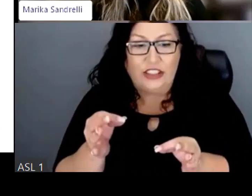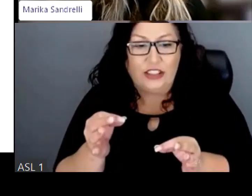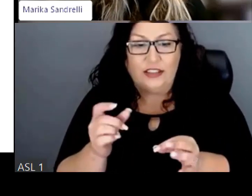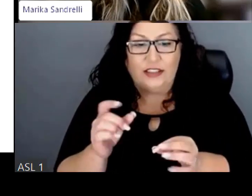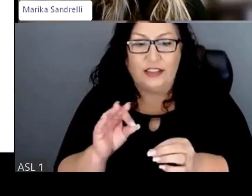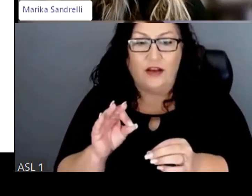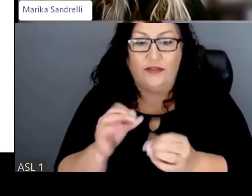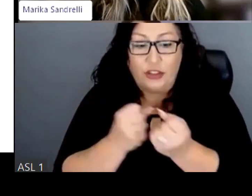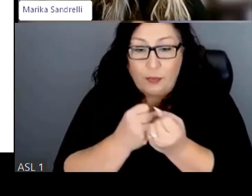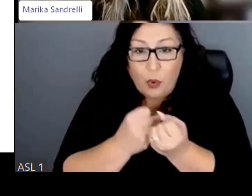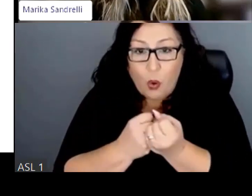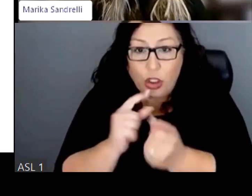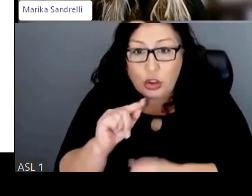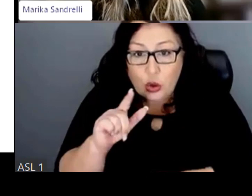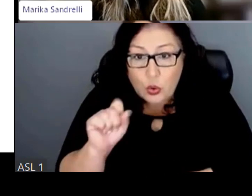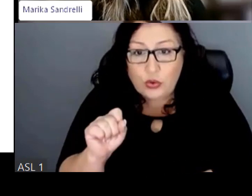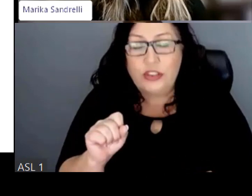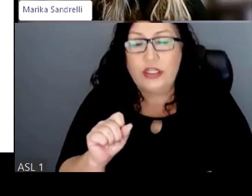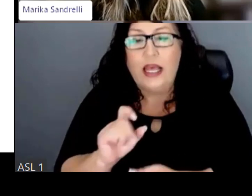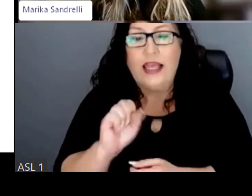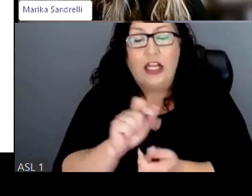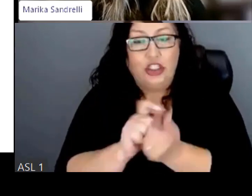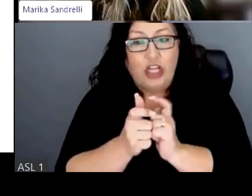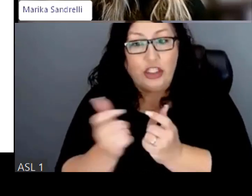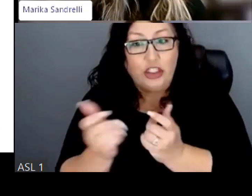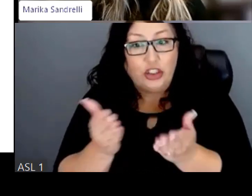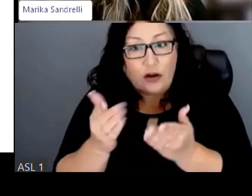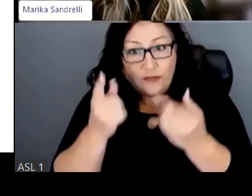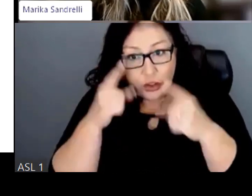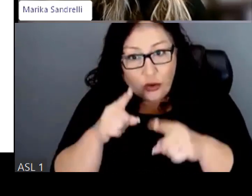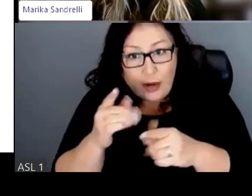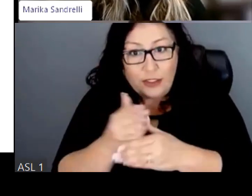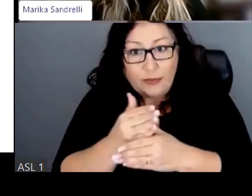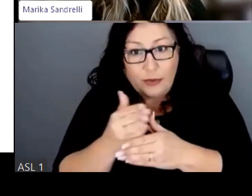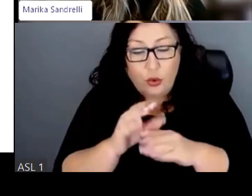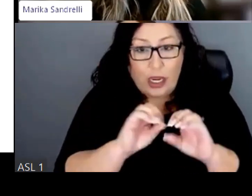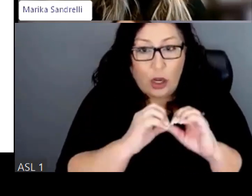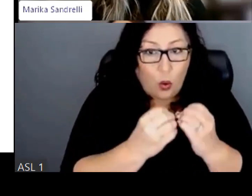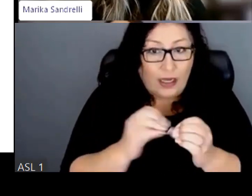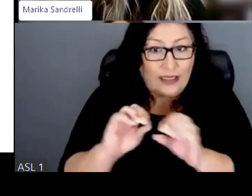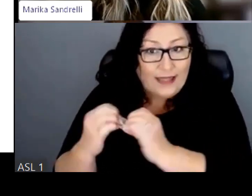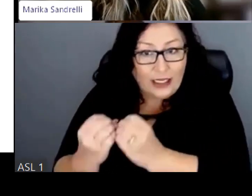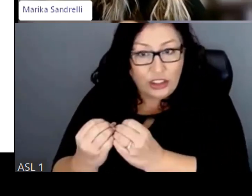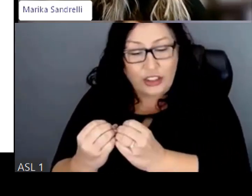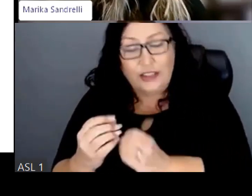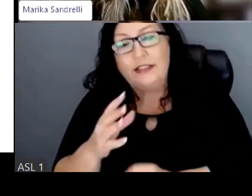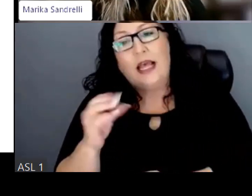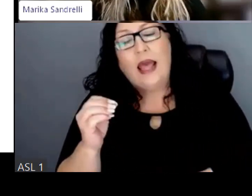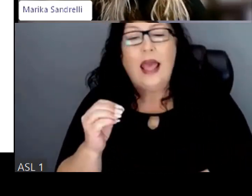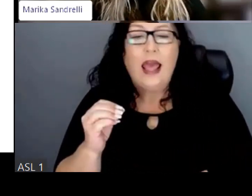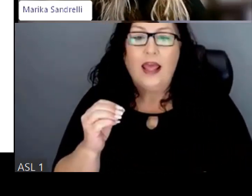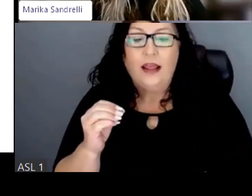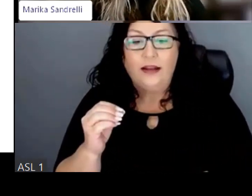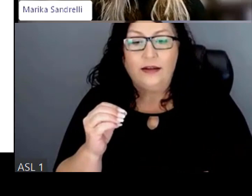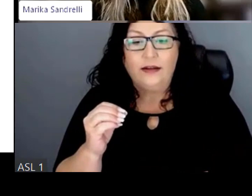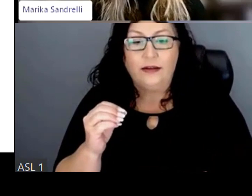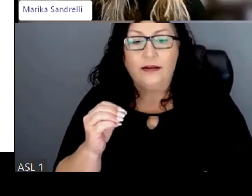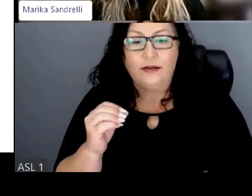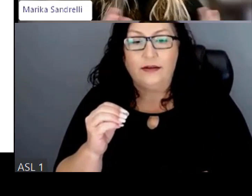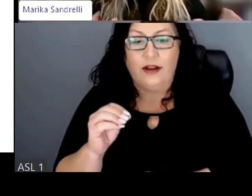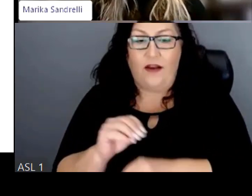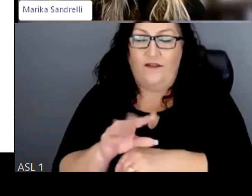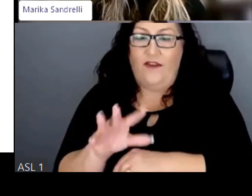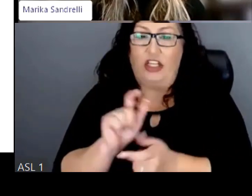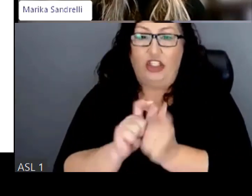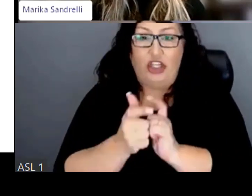decision support tools. It can change service agreements between organizations and